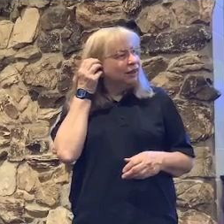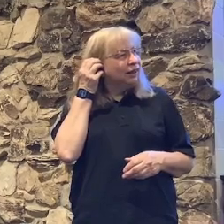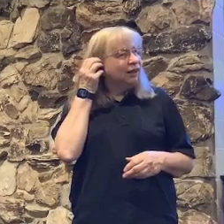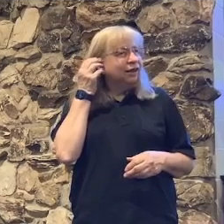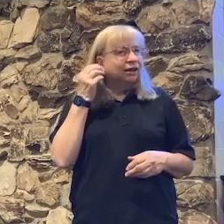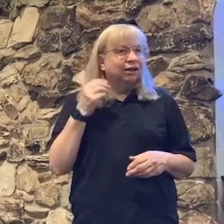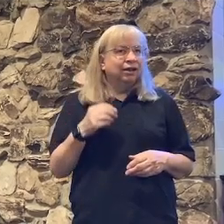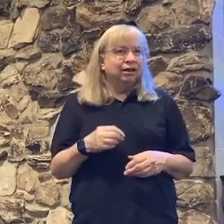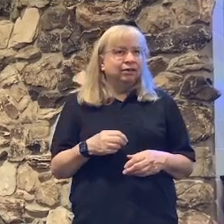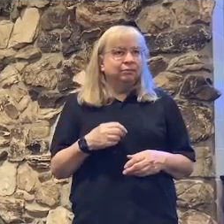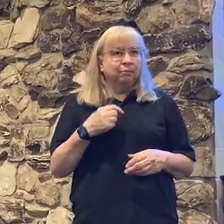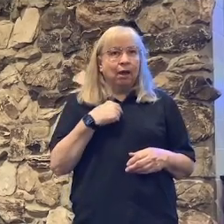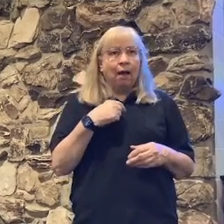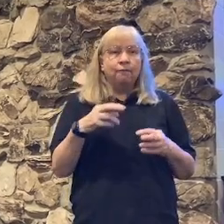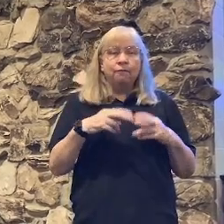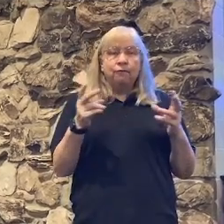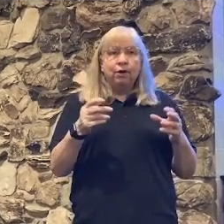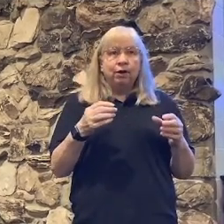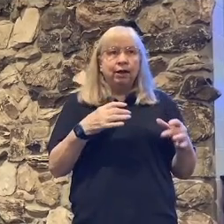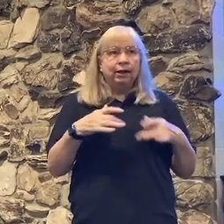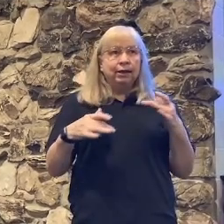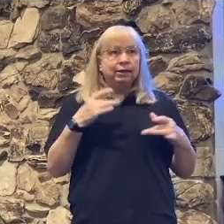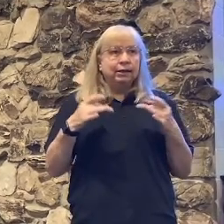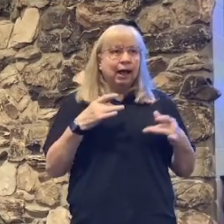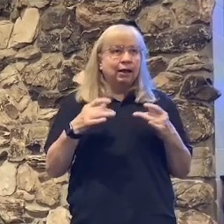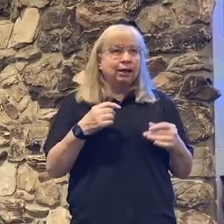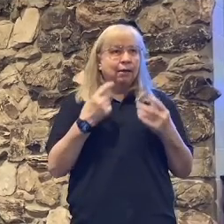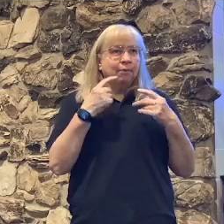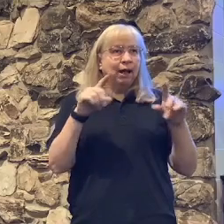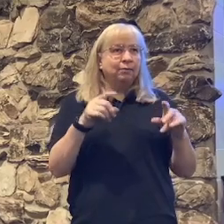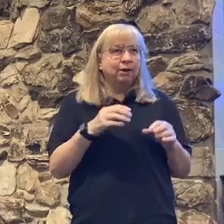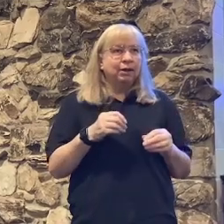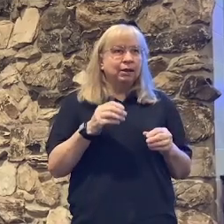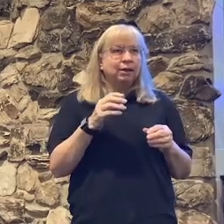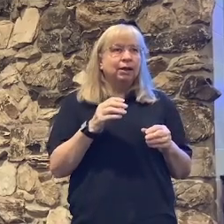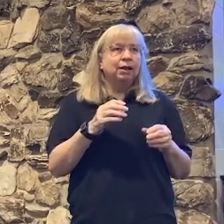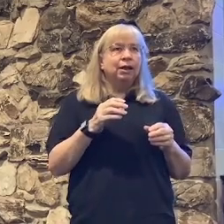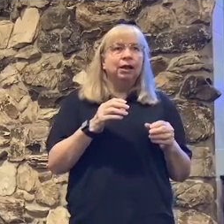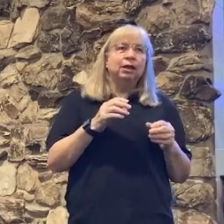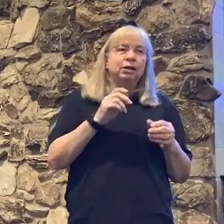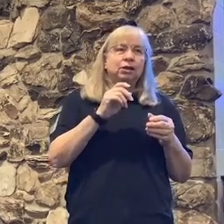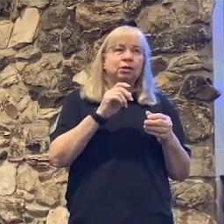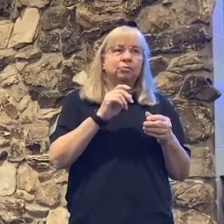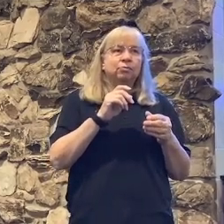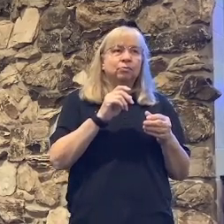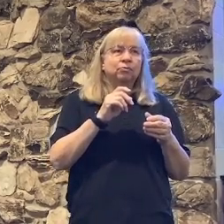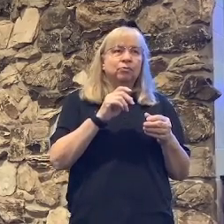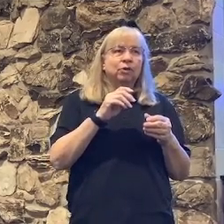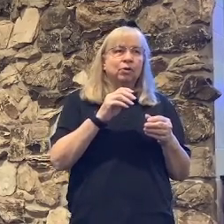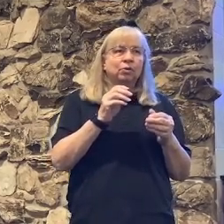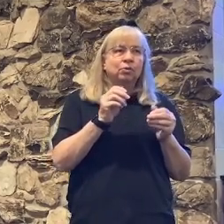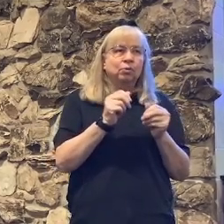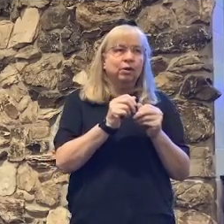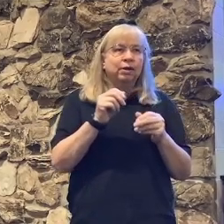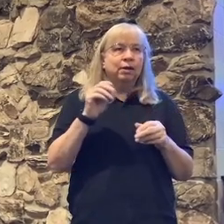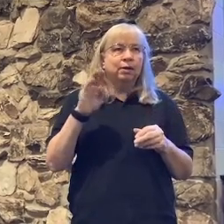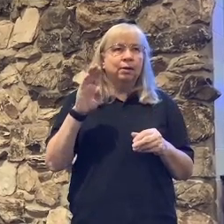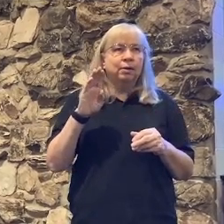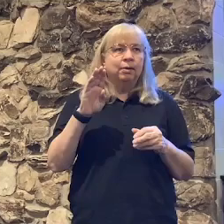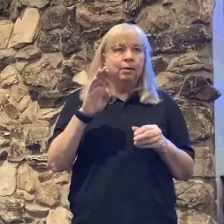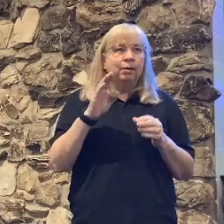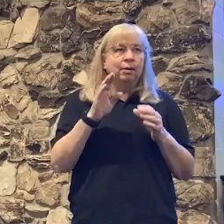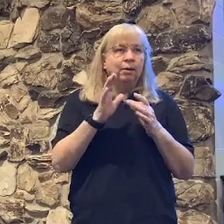I'm making this announcement for Ann Parker, who was in charge of the Bible school. And our Tower of Babel went to